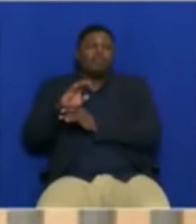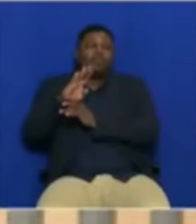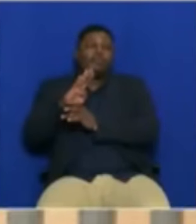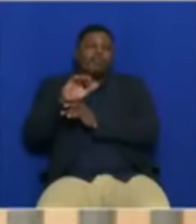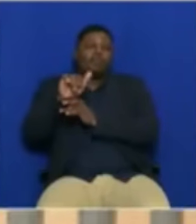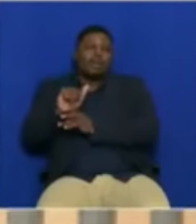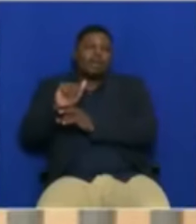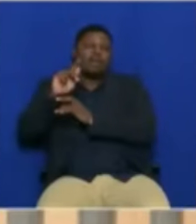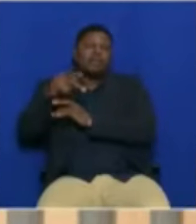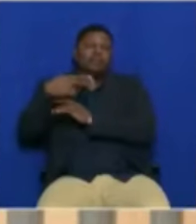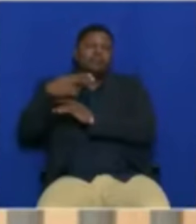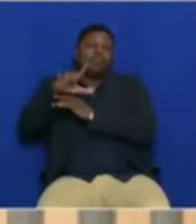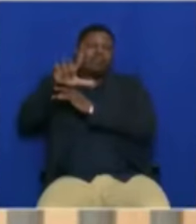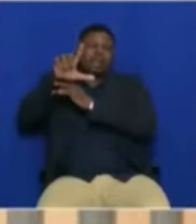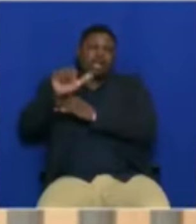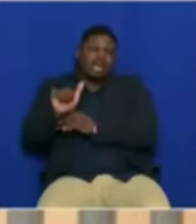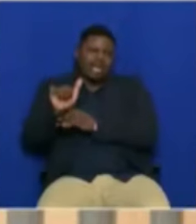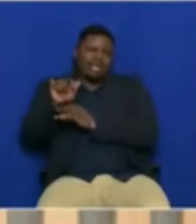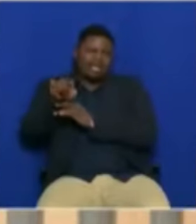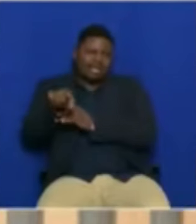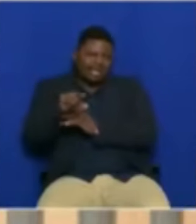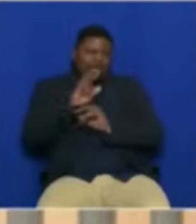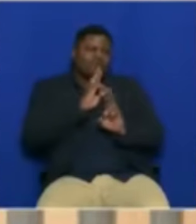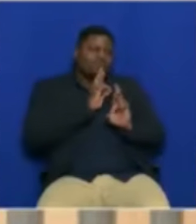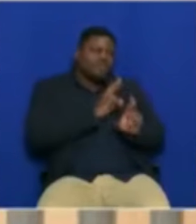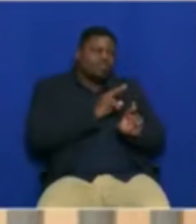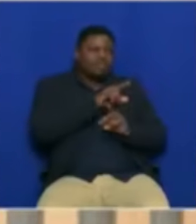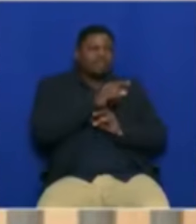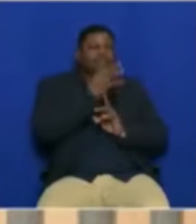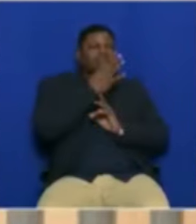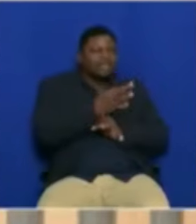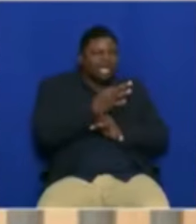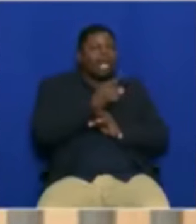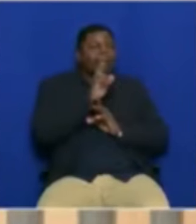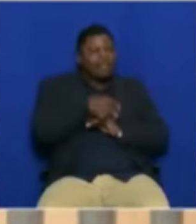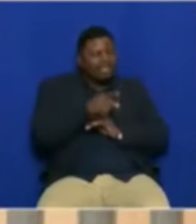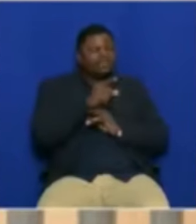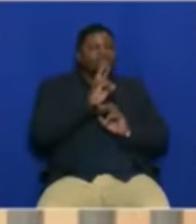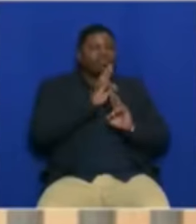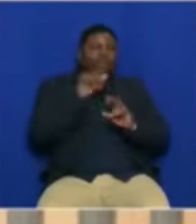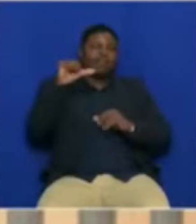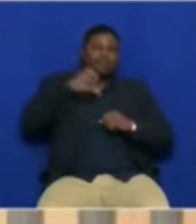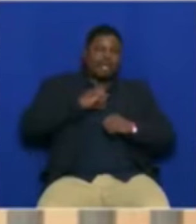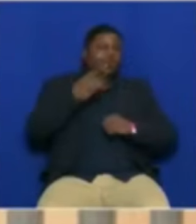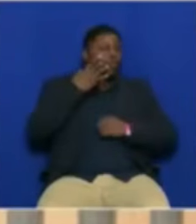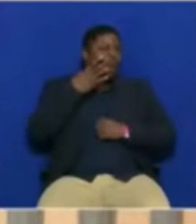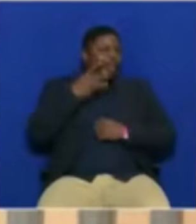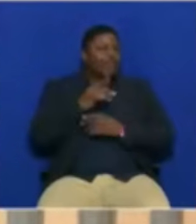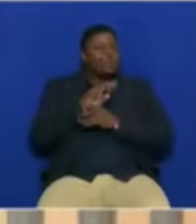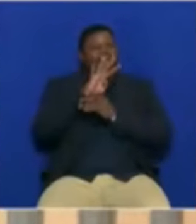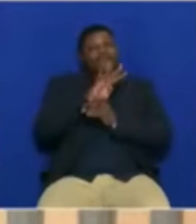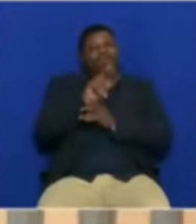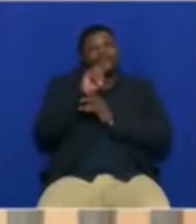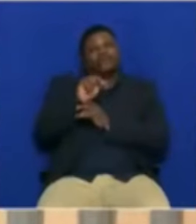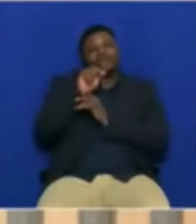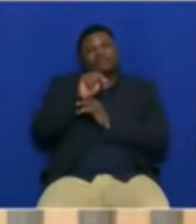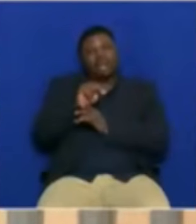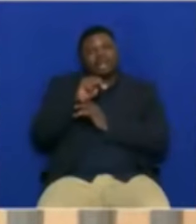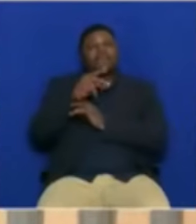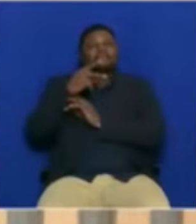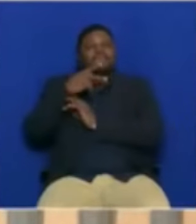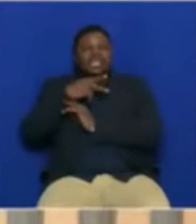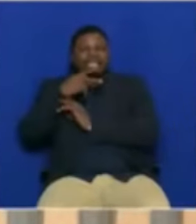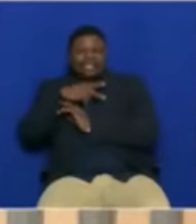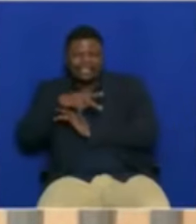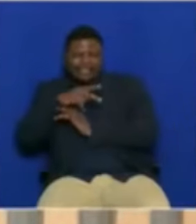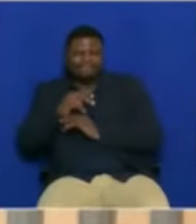of November. So that should take care of that. Thank you so much. So the next day then,